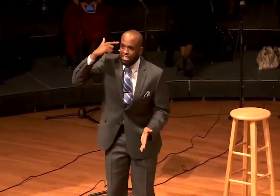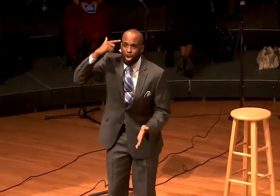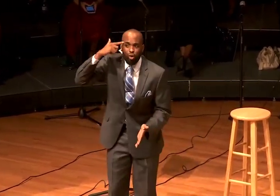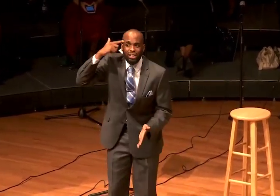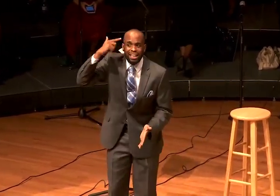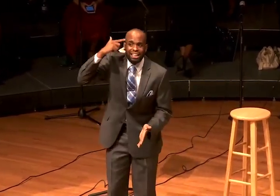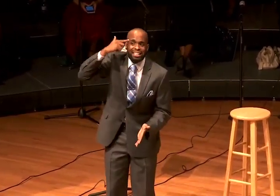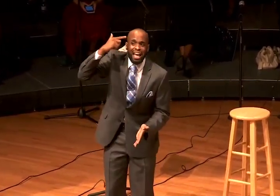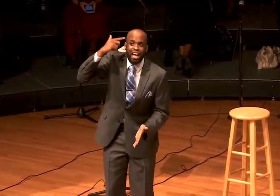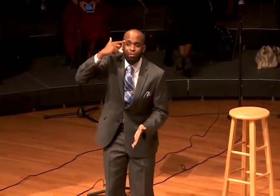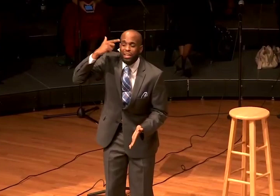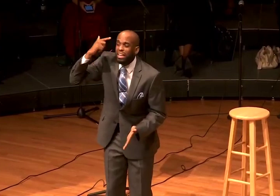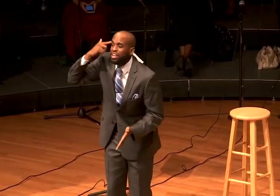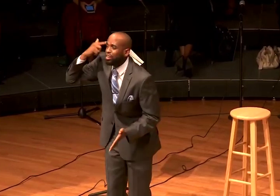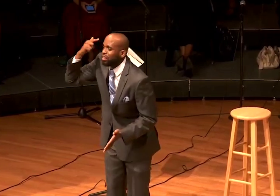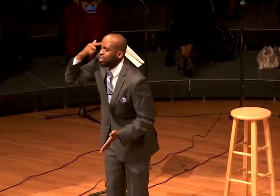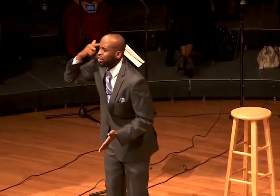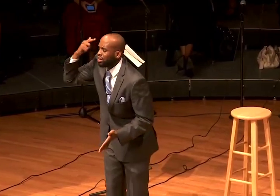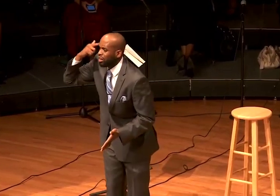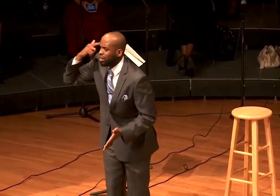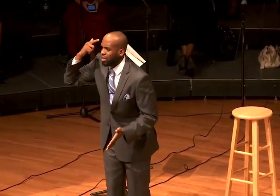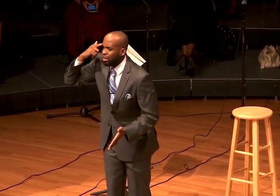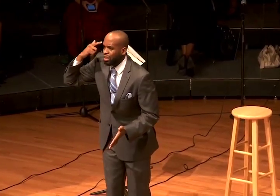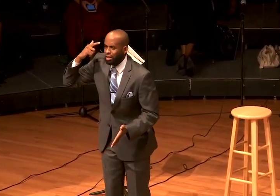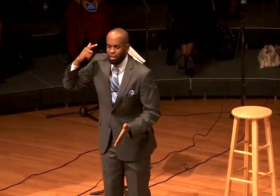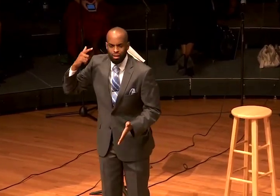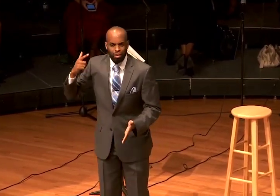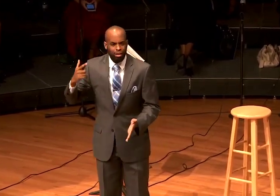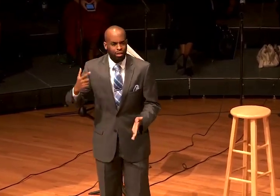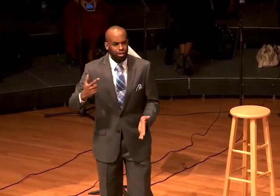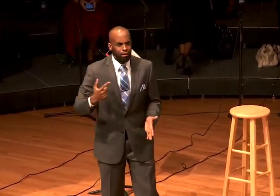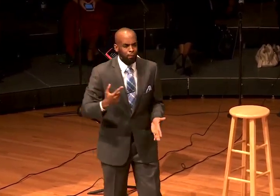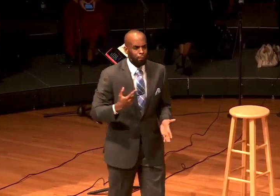uttered, it's only inside of here.